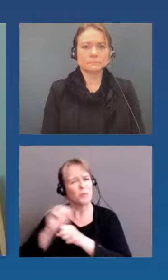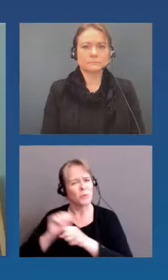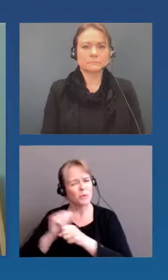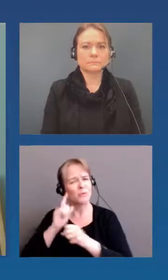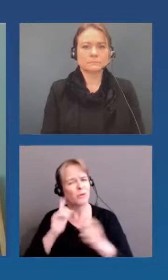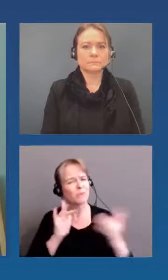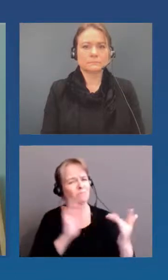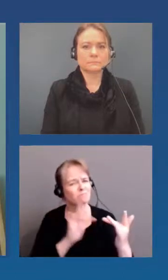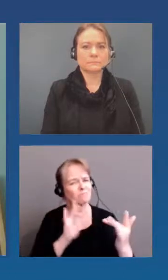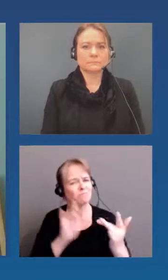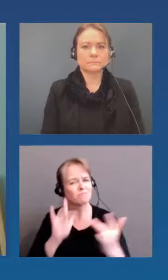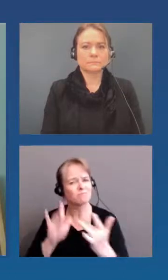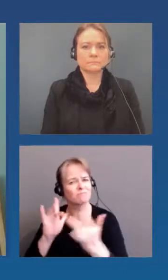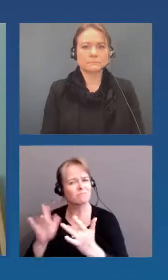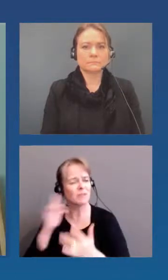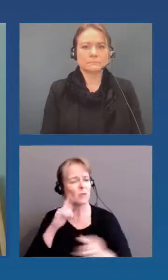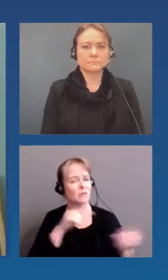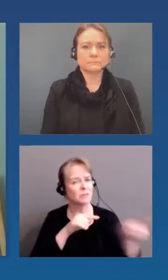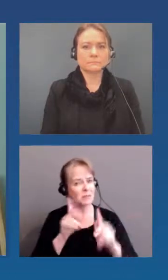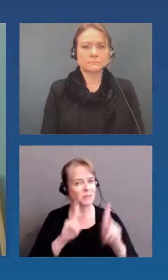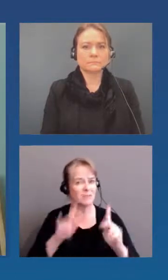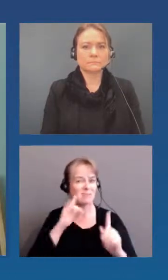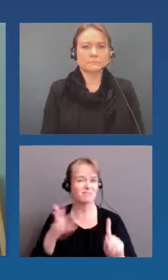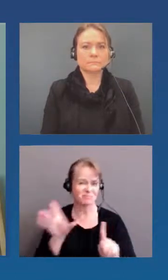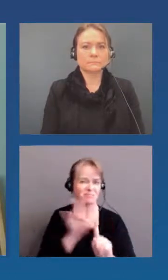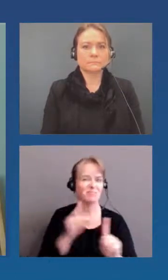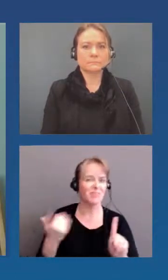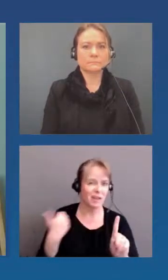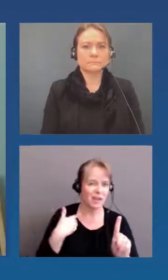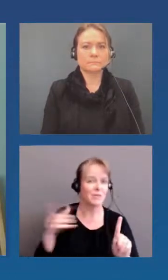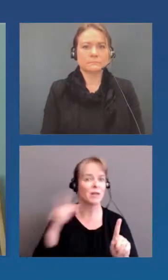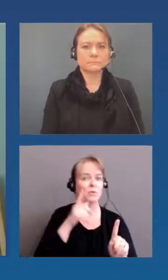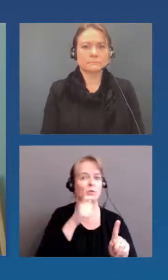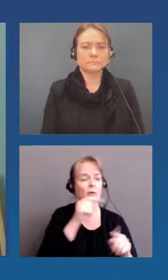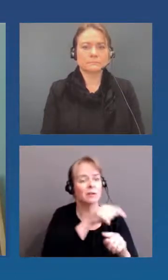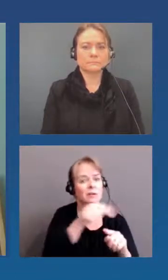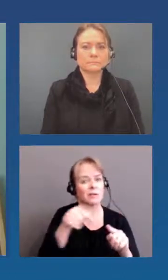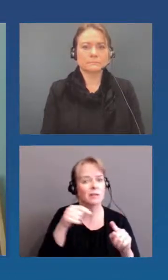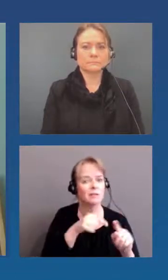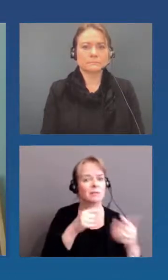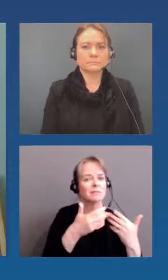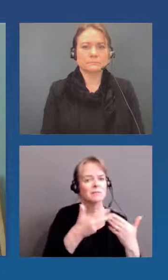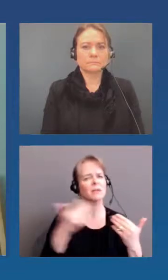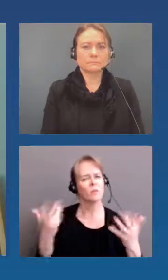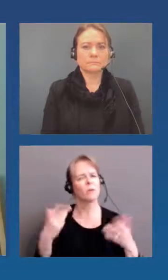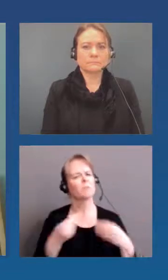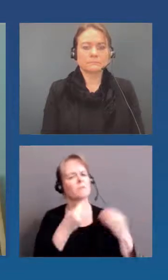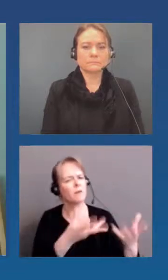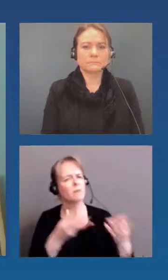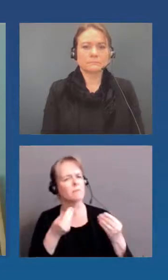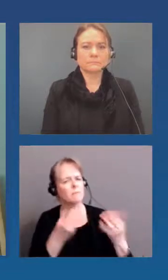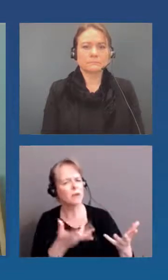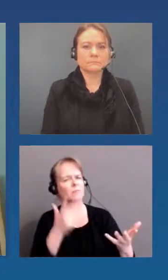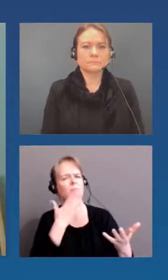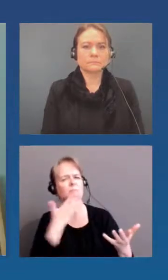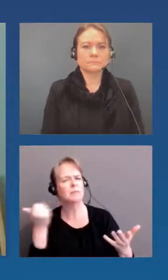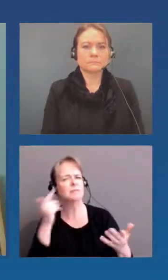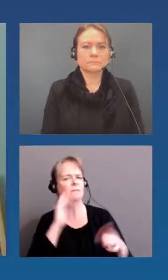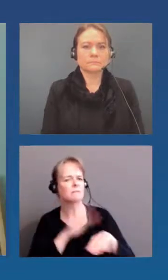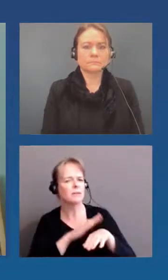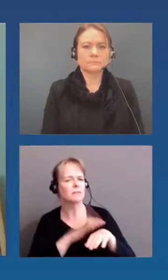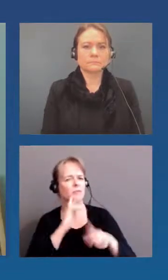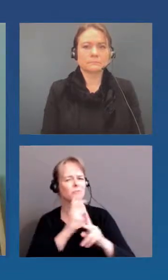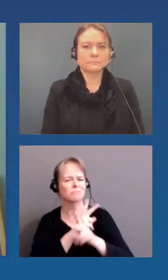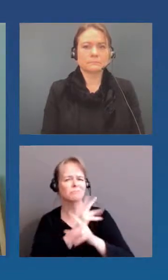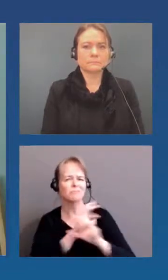who tests positive and those of their close contacts in order to provide you and your loved ones with the best advice to keep you as safe and